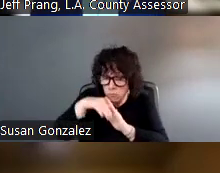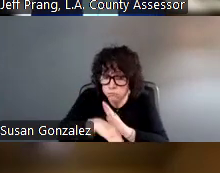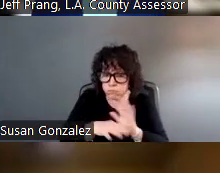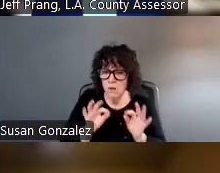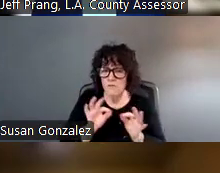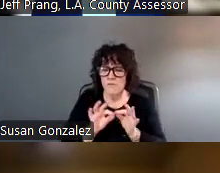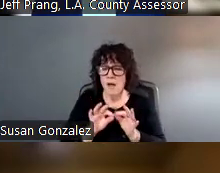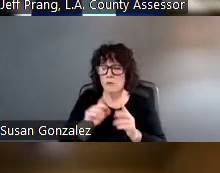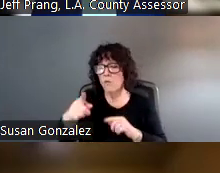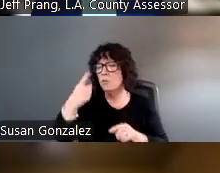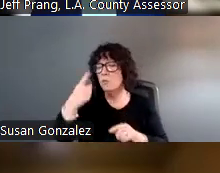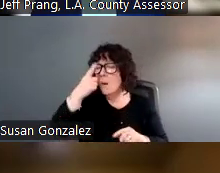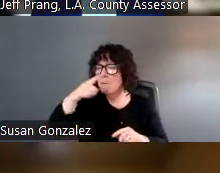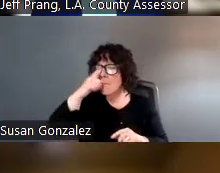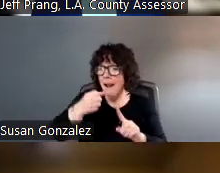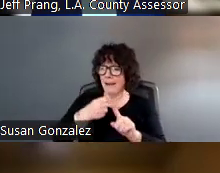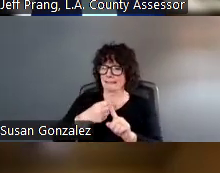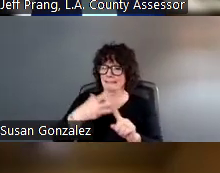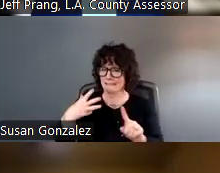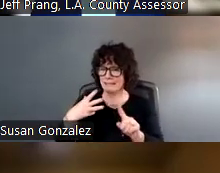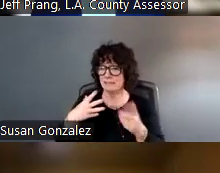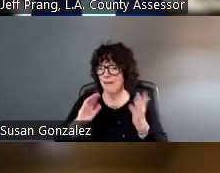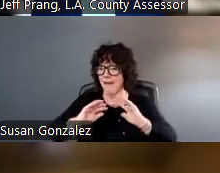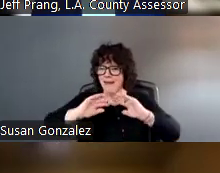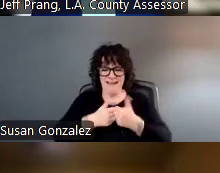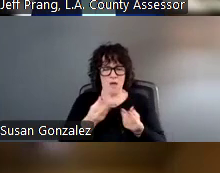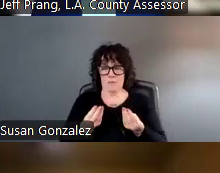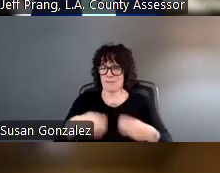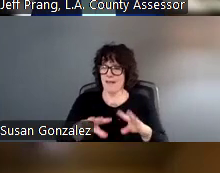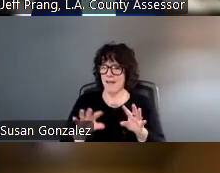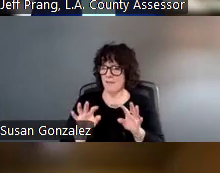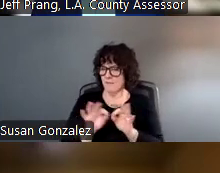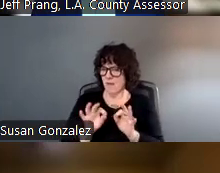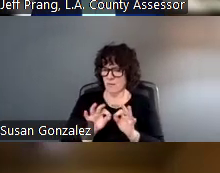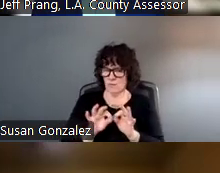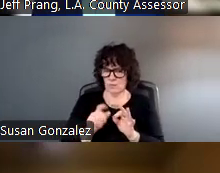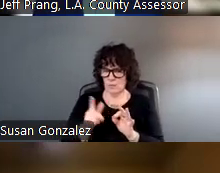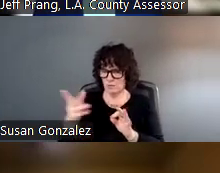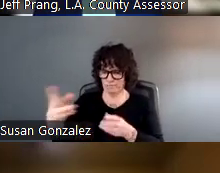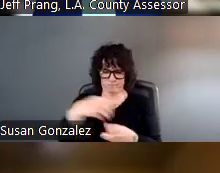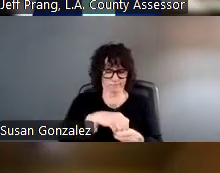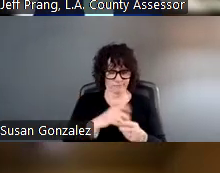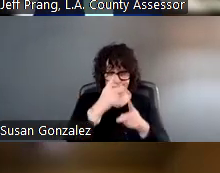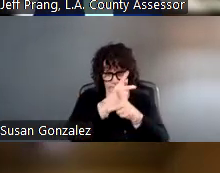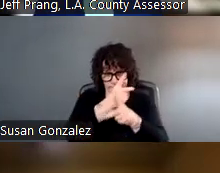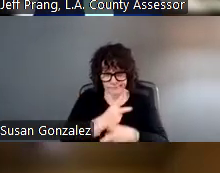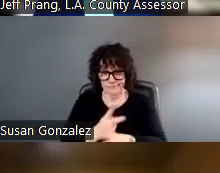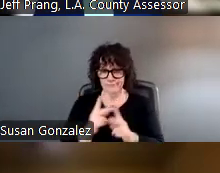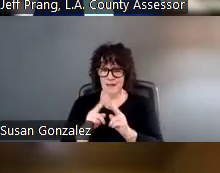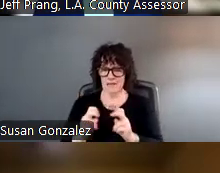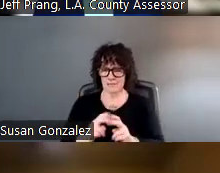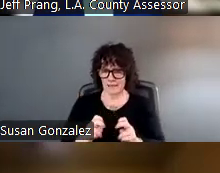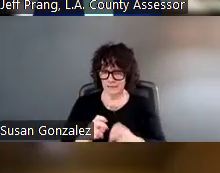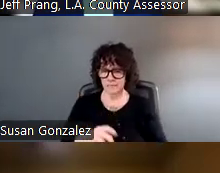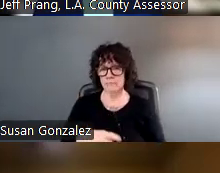is very complicated. So I'll do my best to try to explain it as easily as possible. So